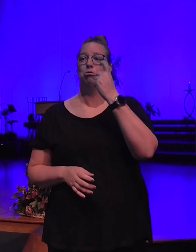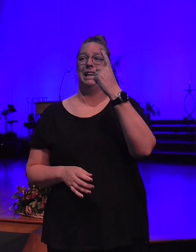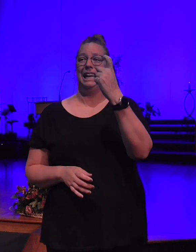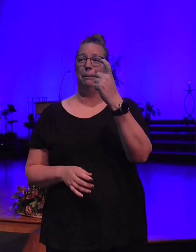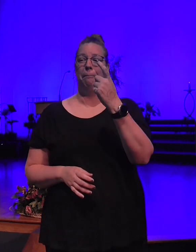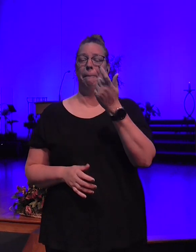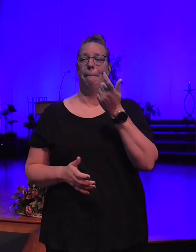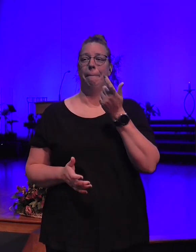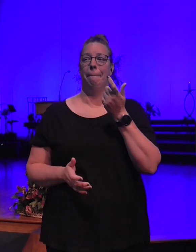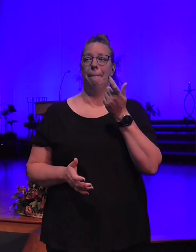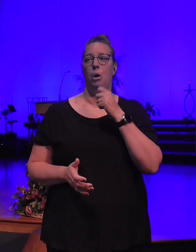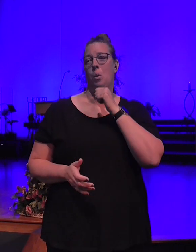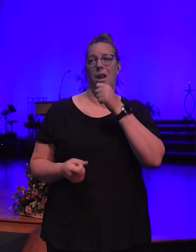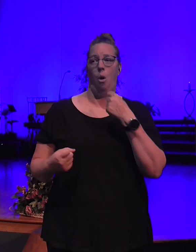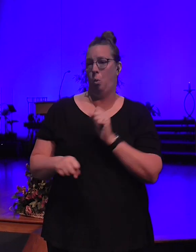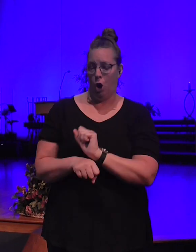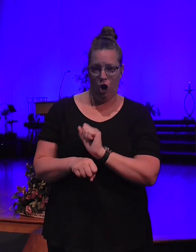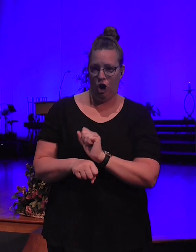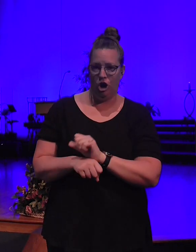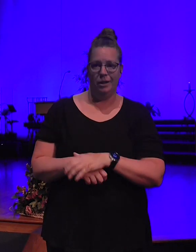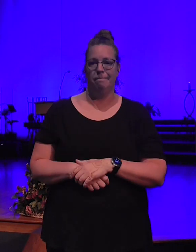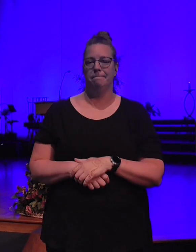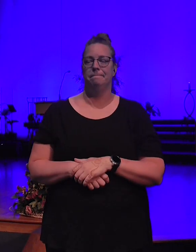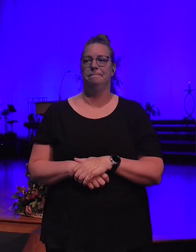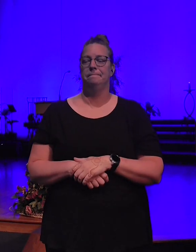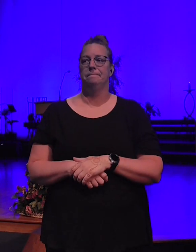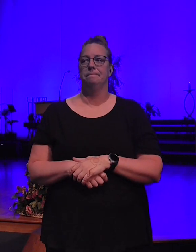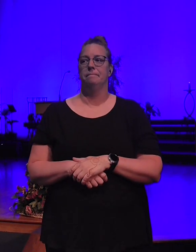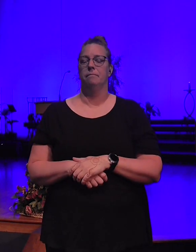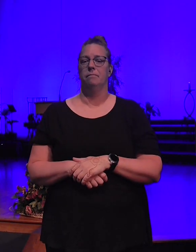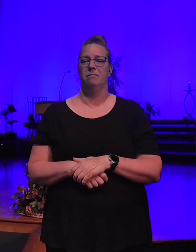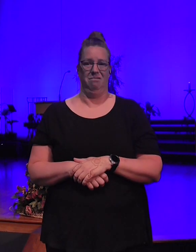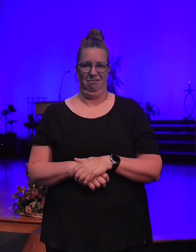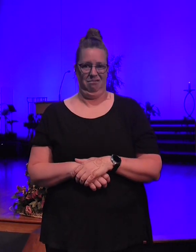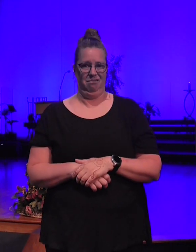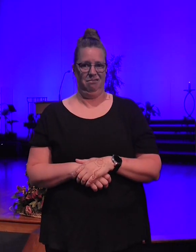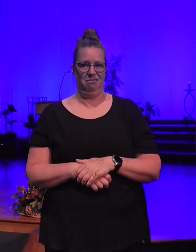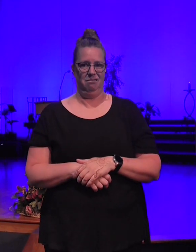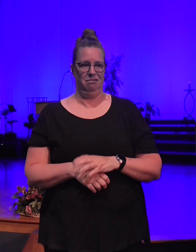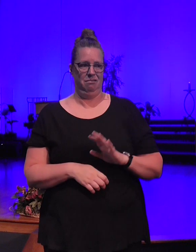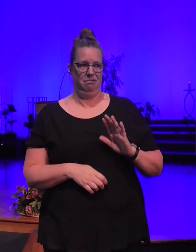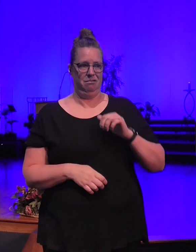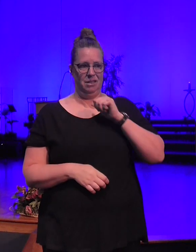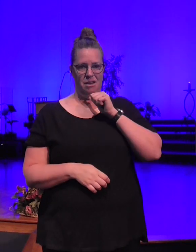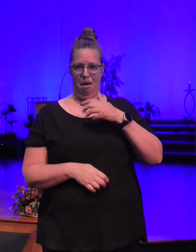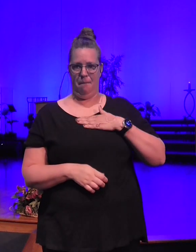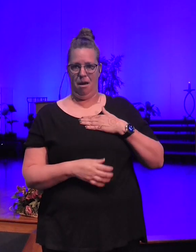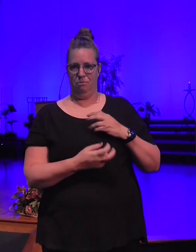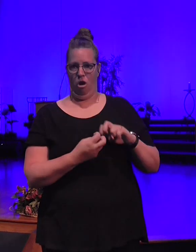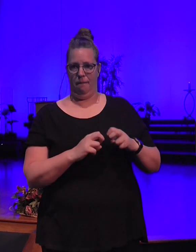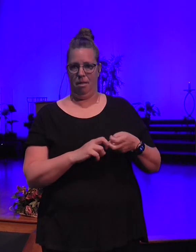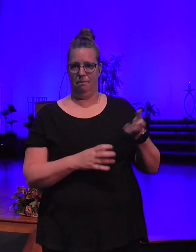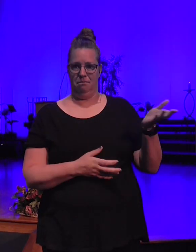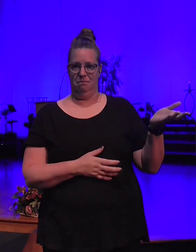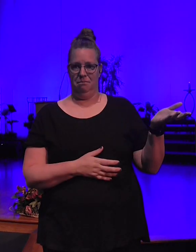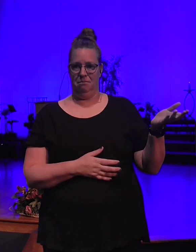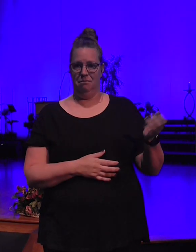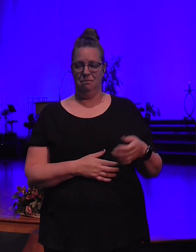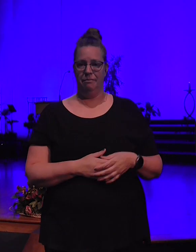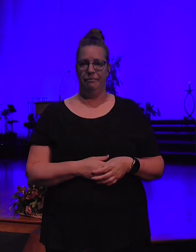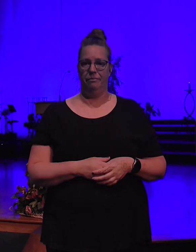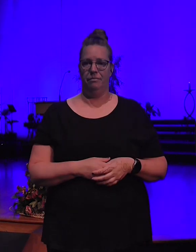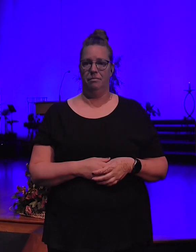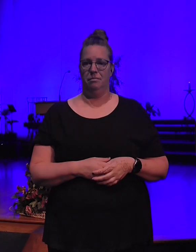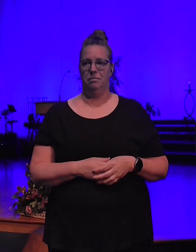not going to work, don't make that your problem. Because here's the thing,